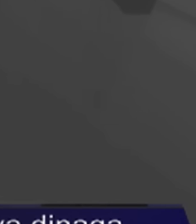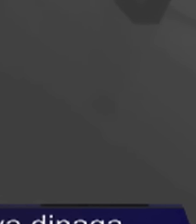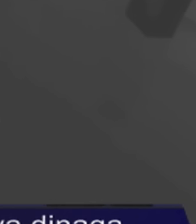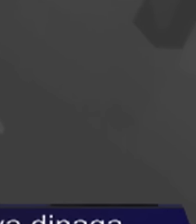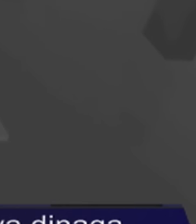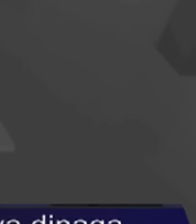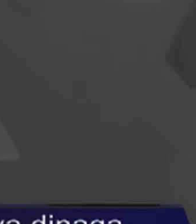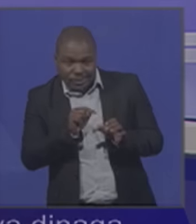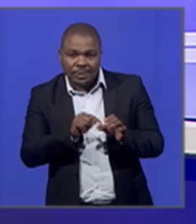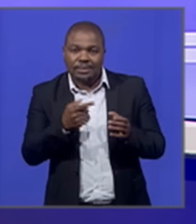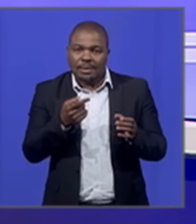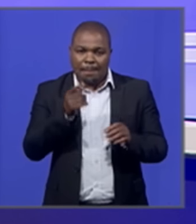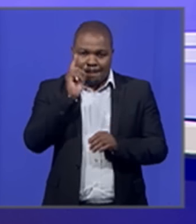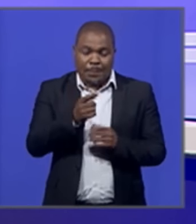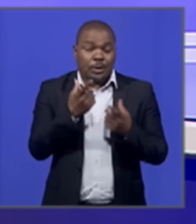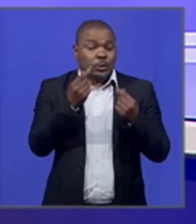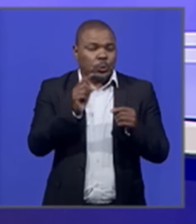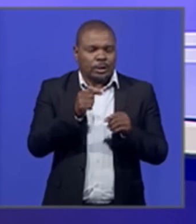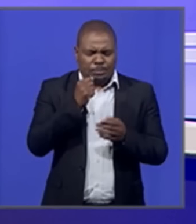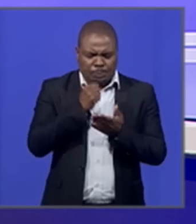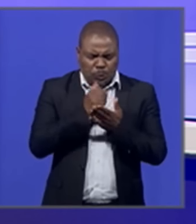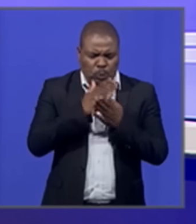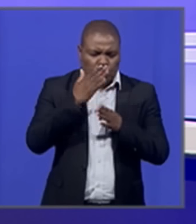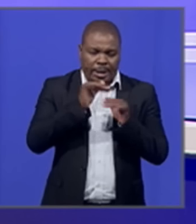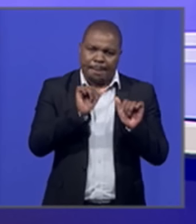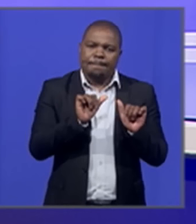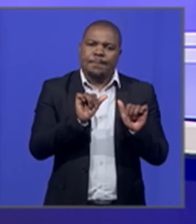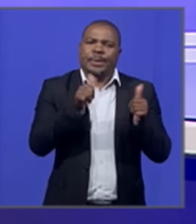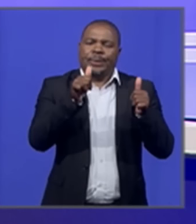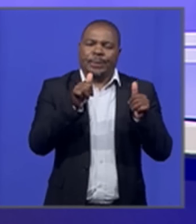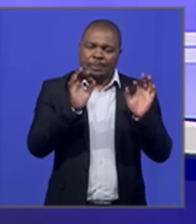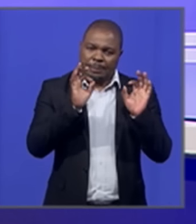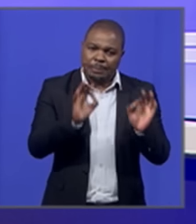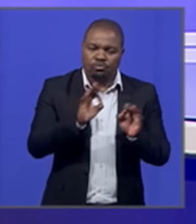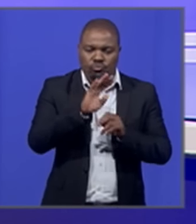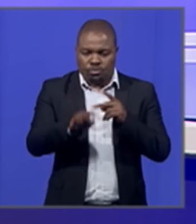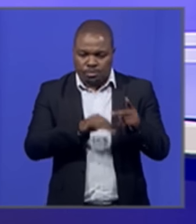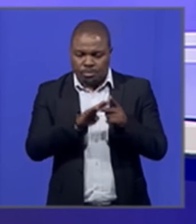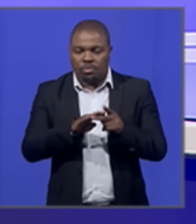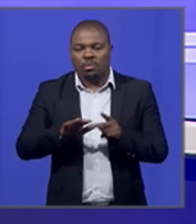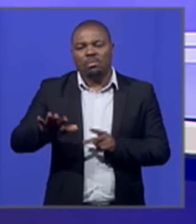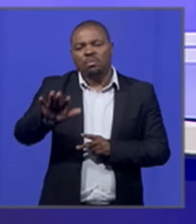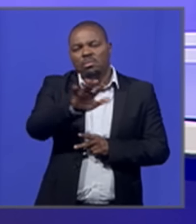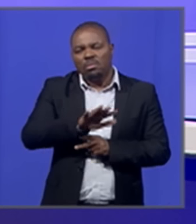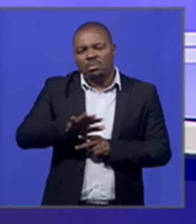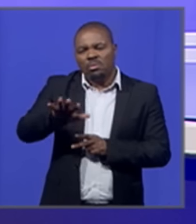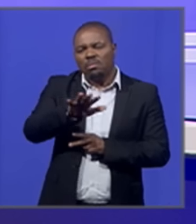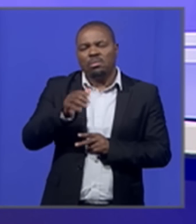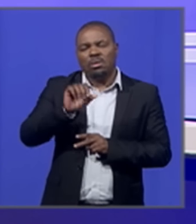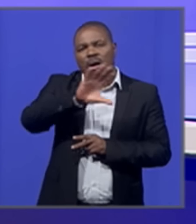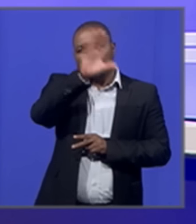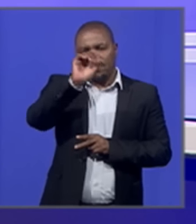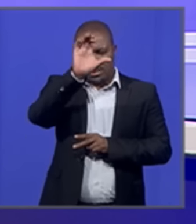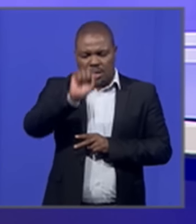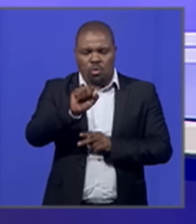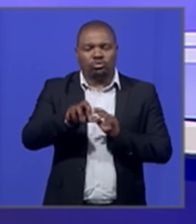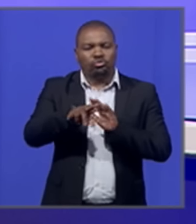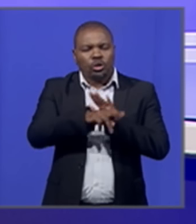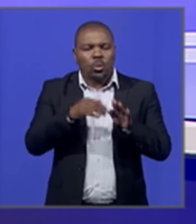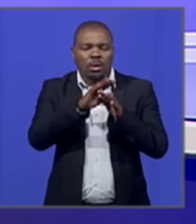Union e swanetše go tšweletša bokgoni bja yona ka moka go matlafatša botee mo seleteng se le go tia